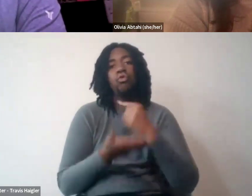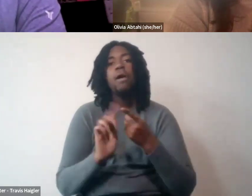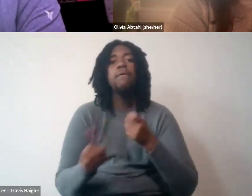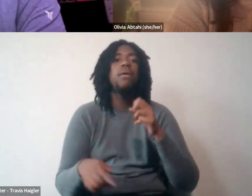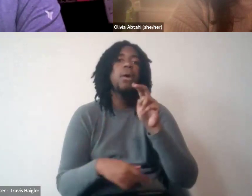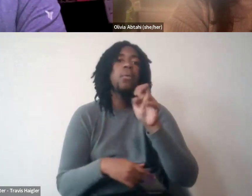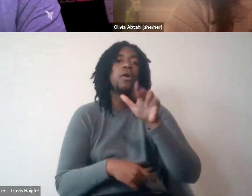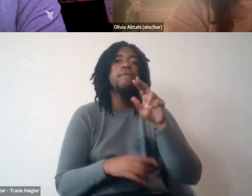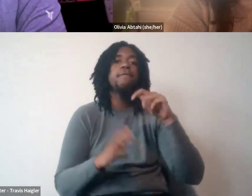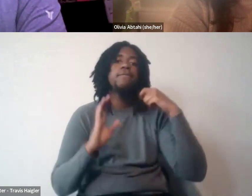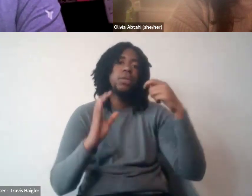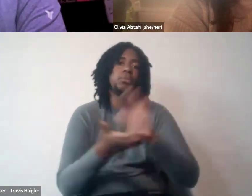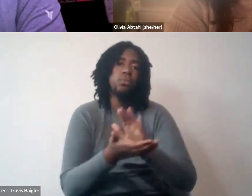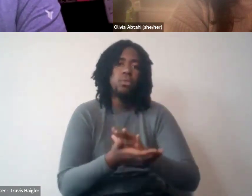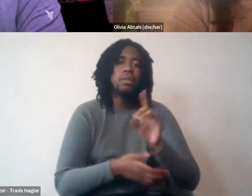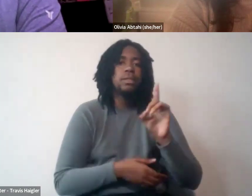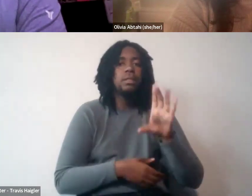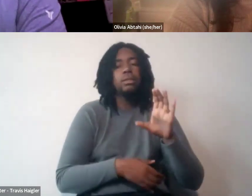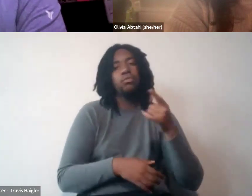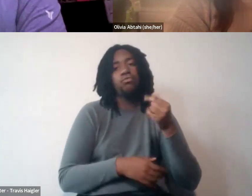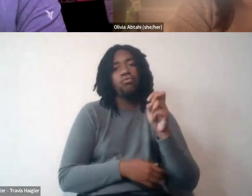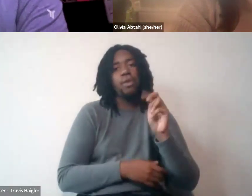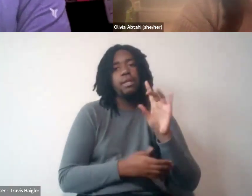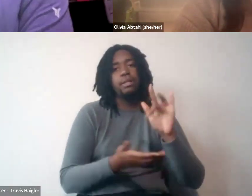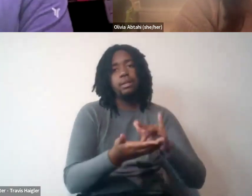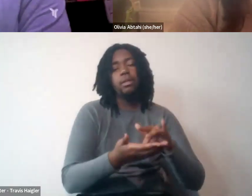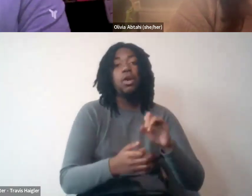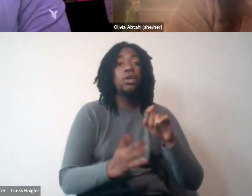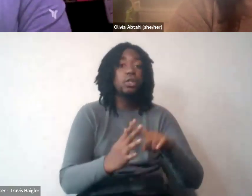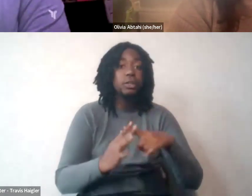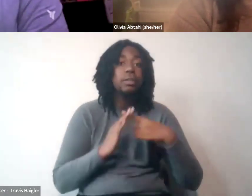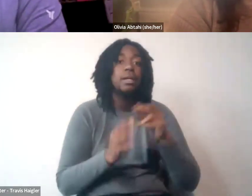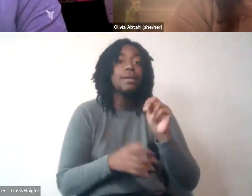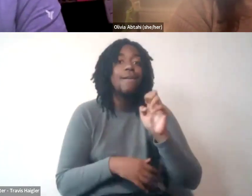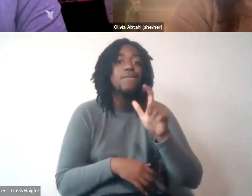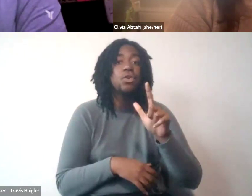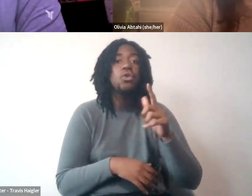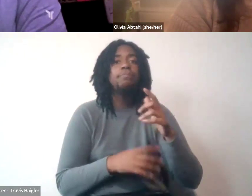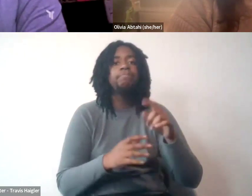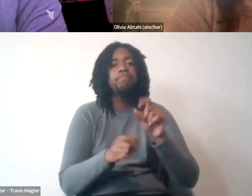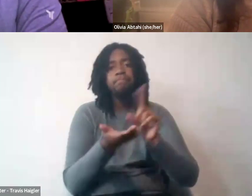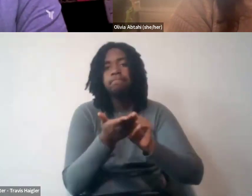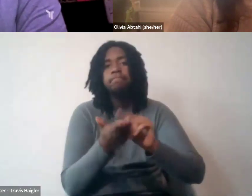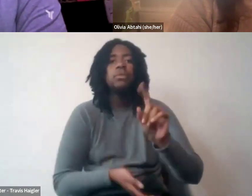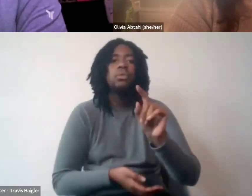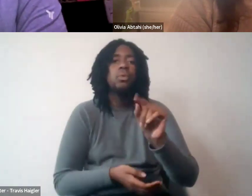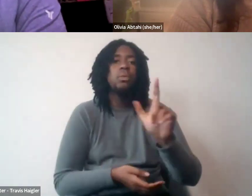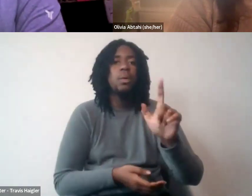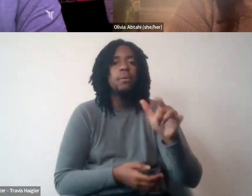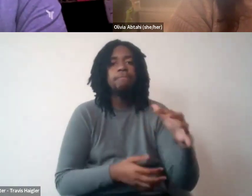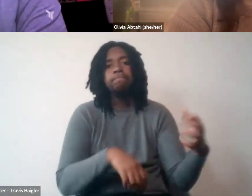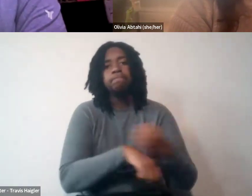Brand Center. Her debut novel, Perfectly Parveen, was published in 2021, receiving